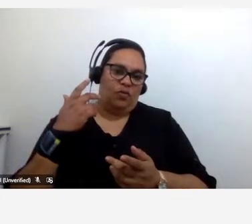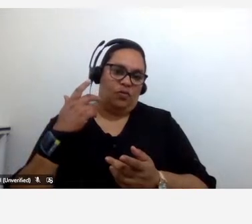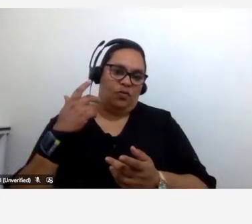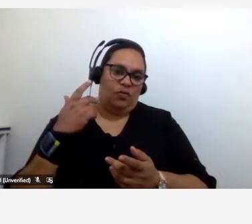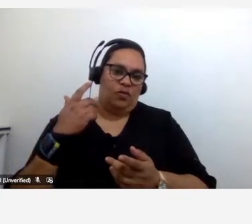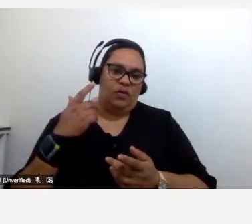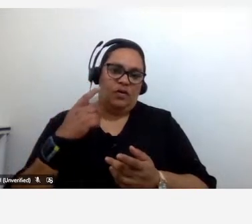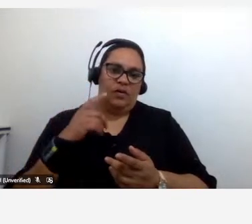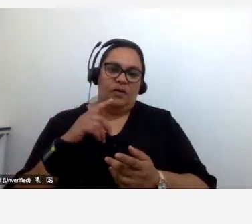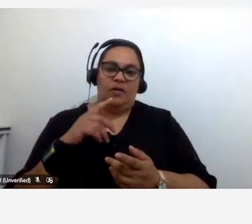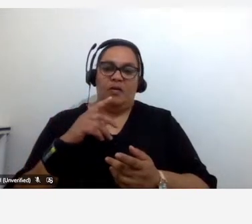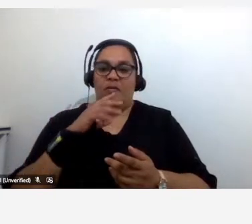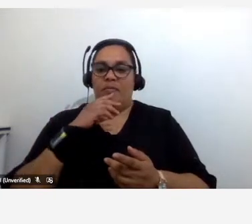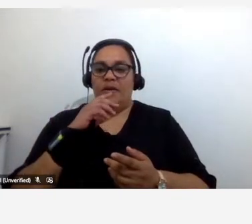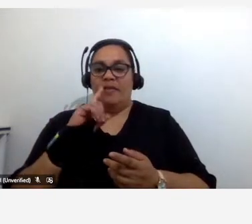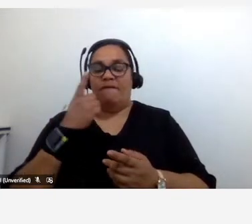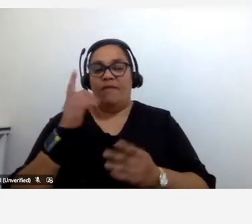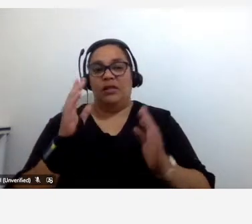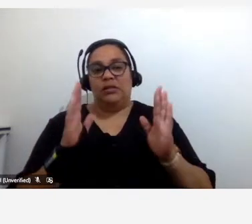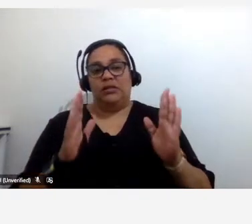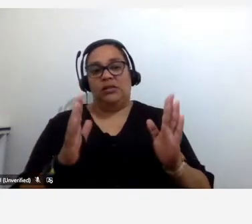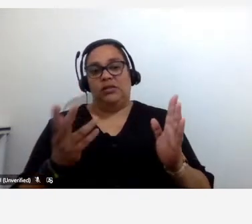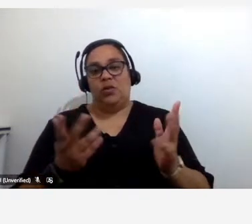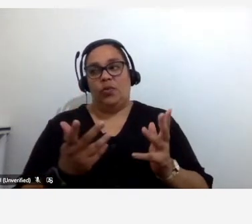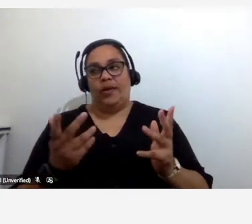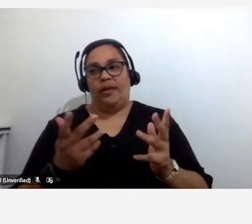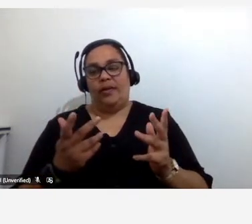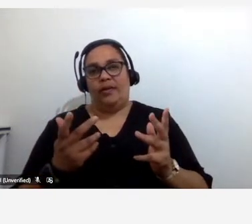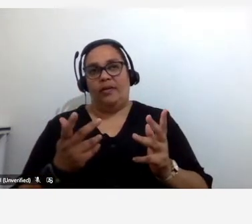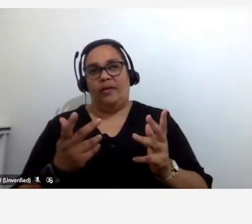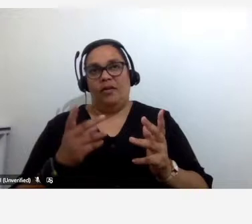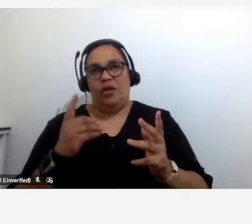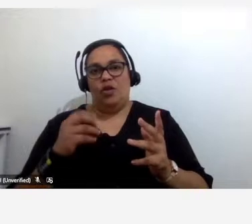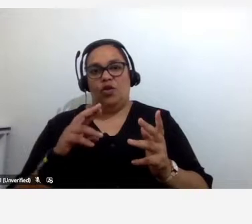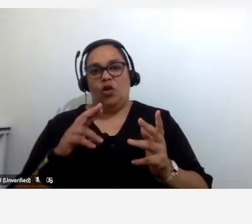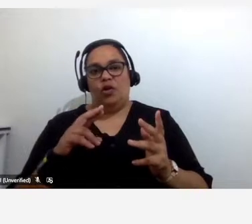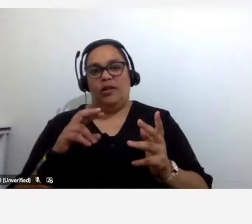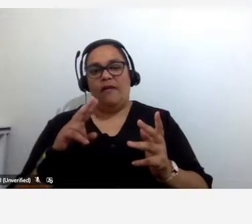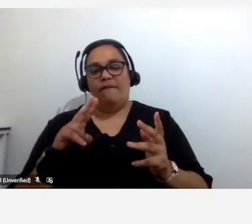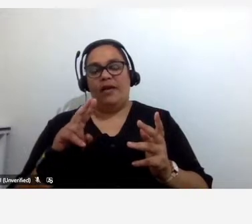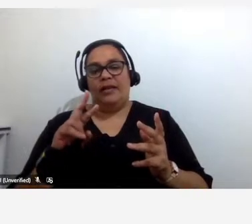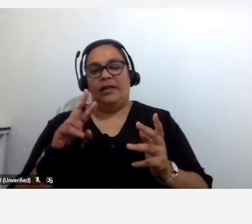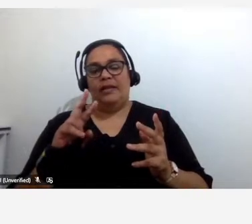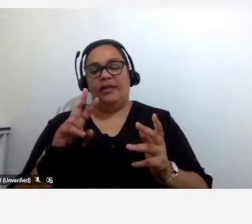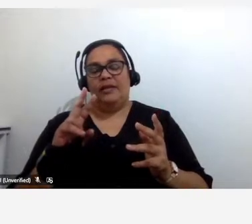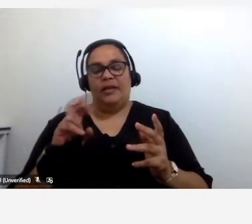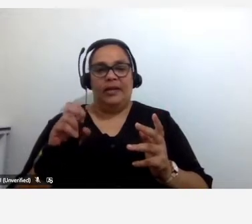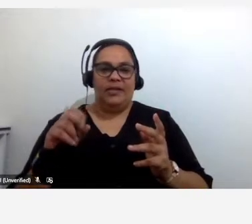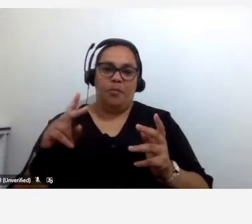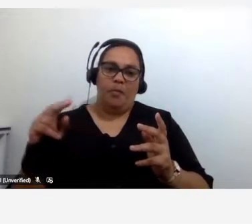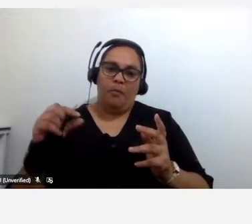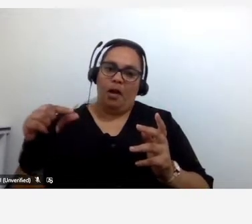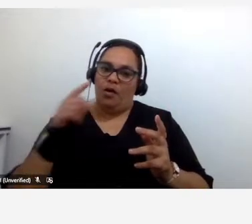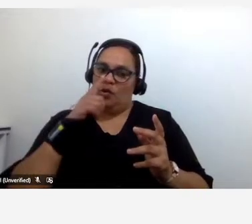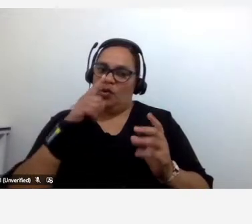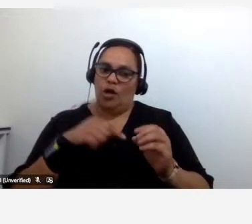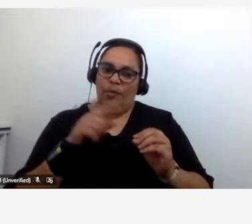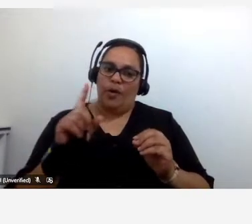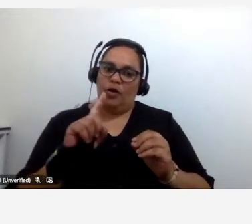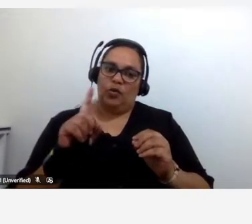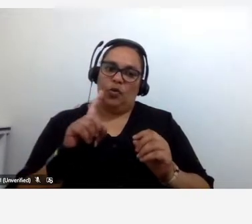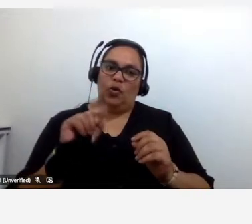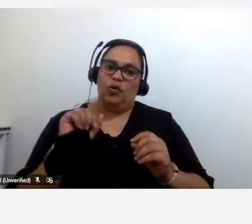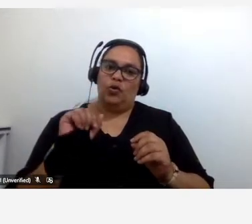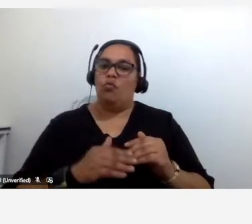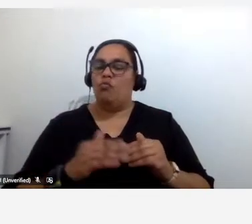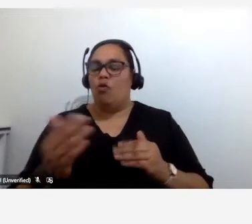In the first bit where Dr. Janse van Rensburg was talking about the